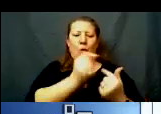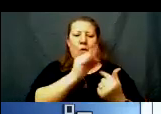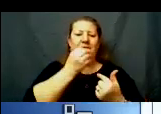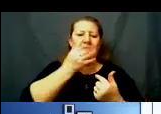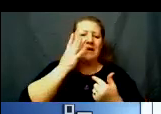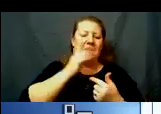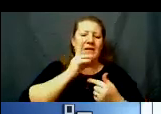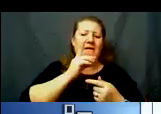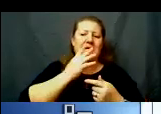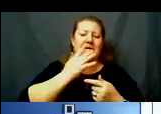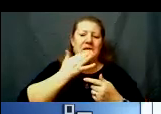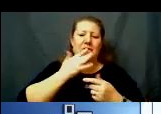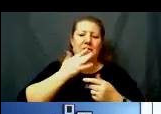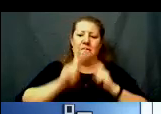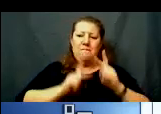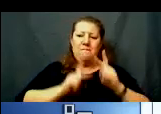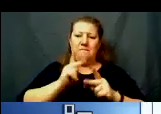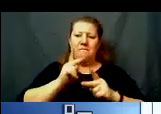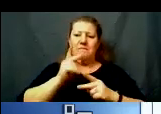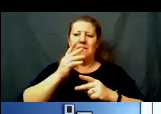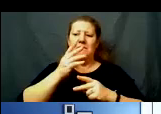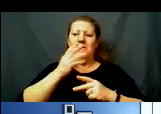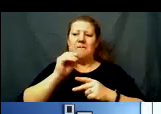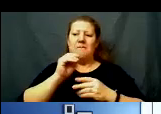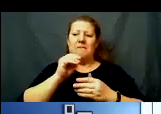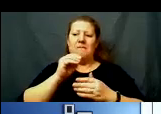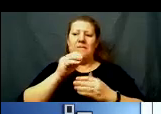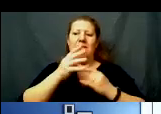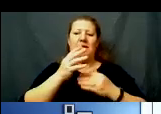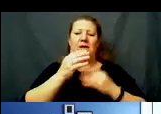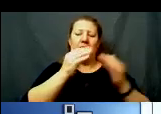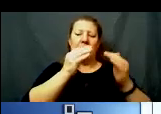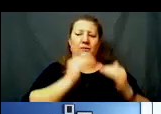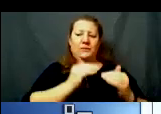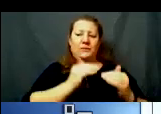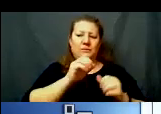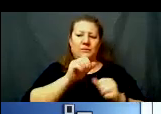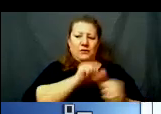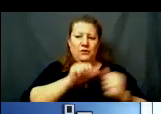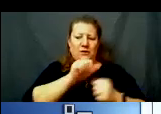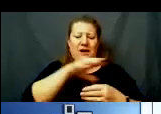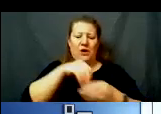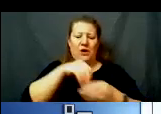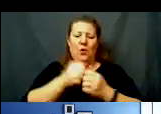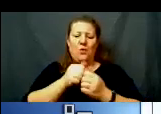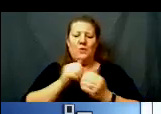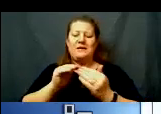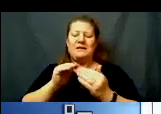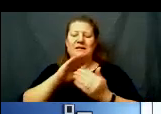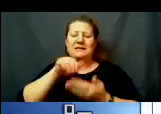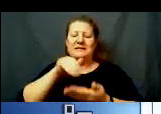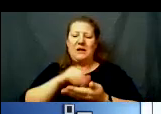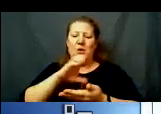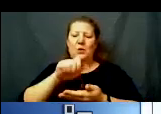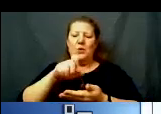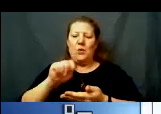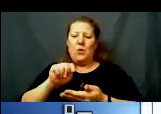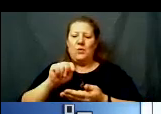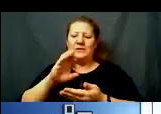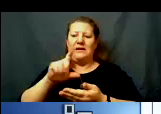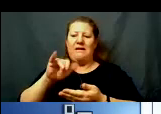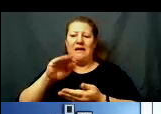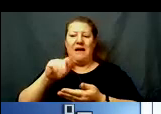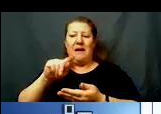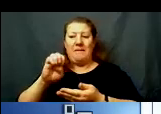indigenous peoples, and working class communities, including the Central Coast Climate Justice Network,